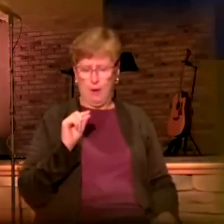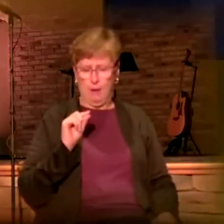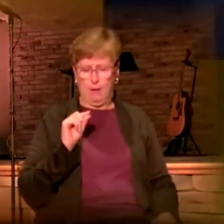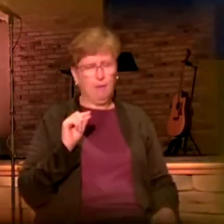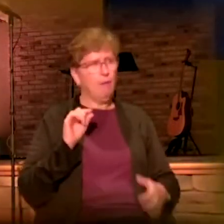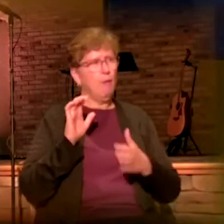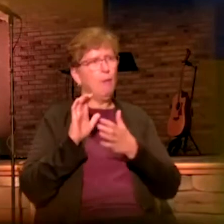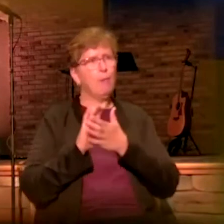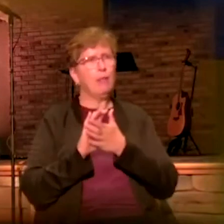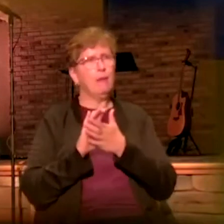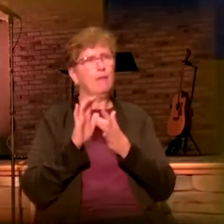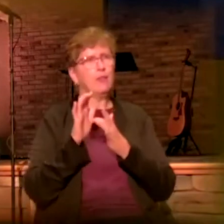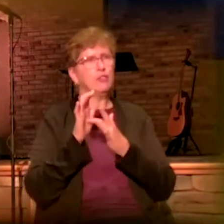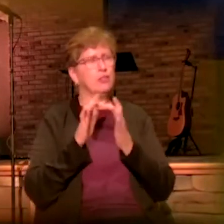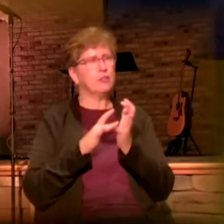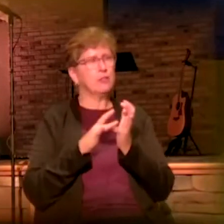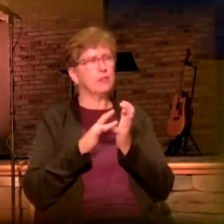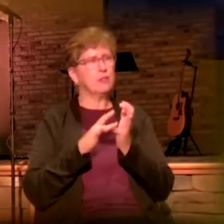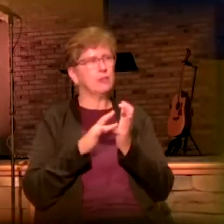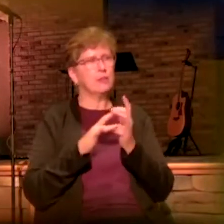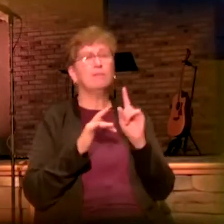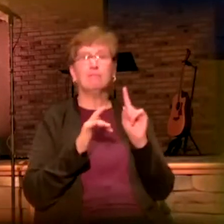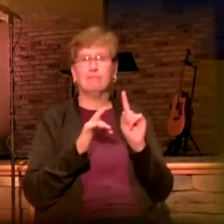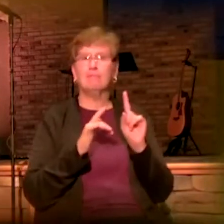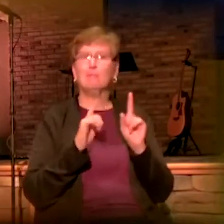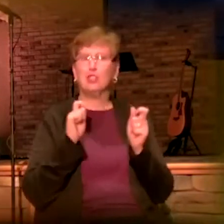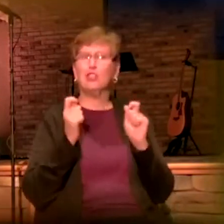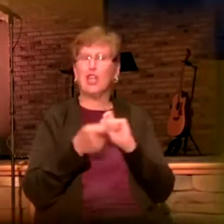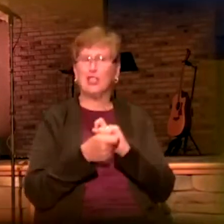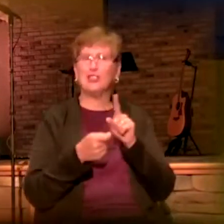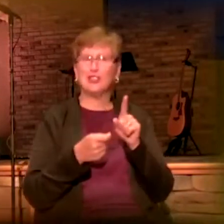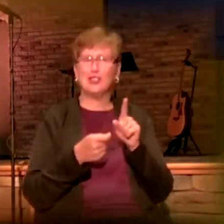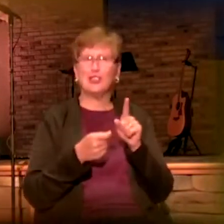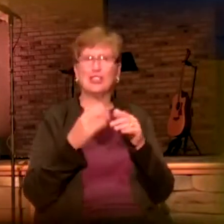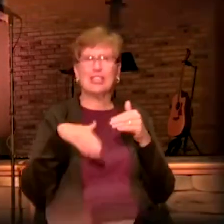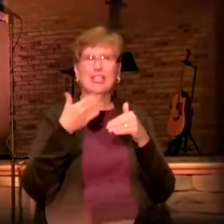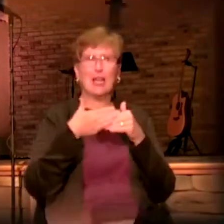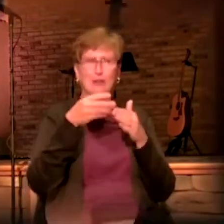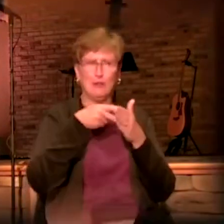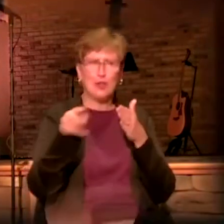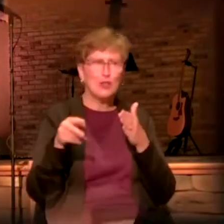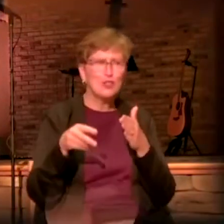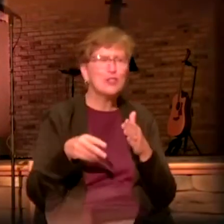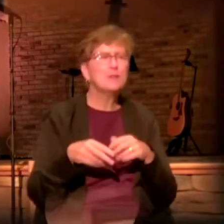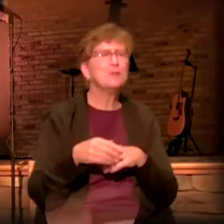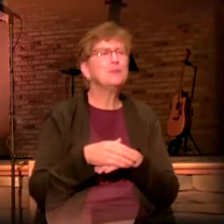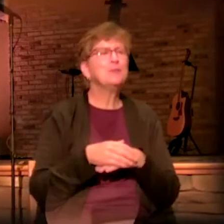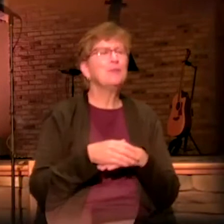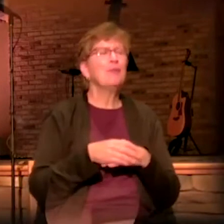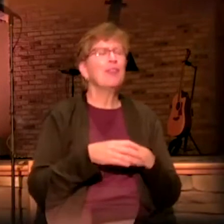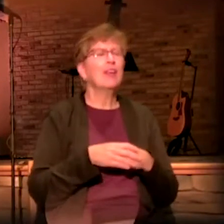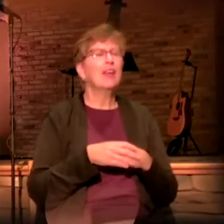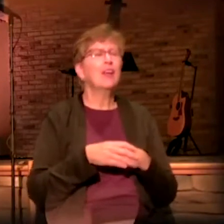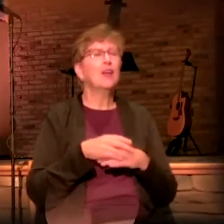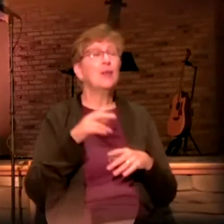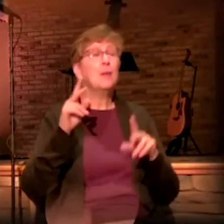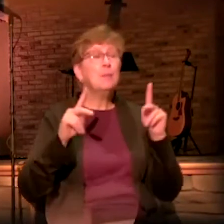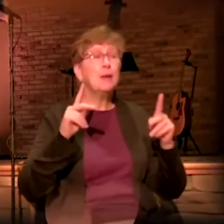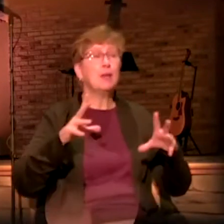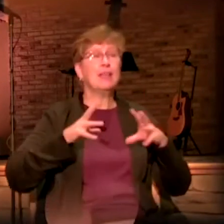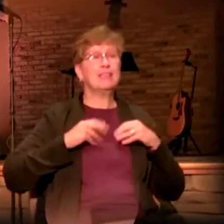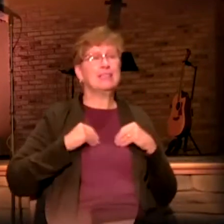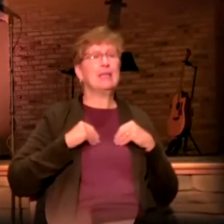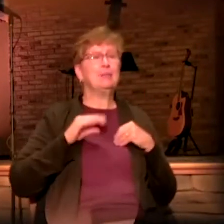Jesus. But it changes. Next verse, Acts 2, verse 41. It says, "Those who accepted